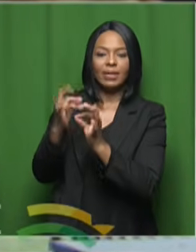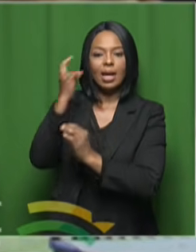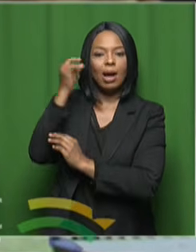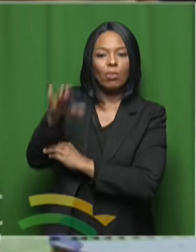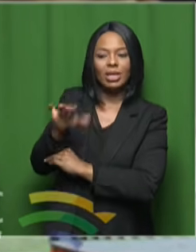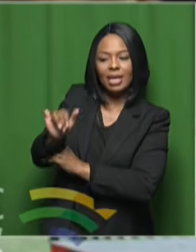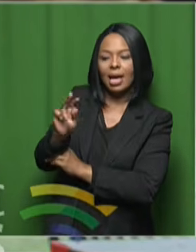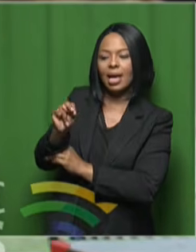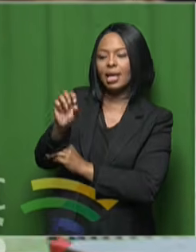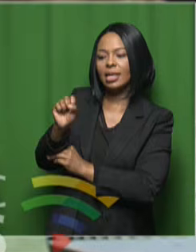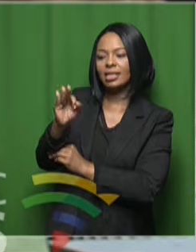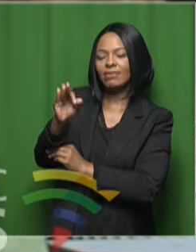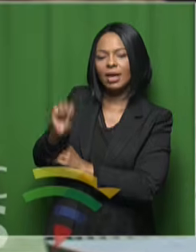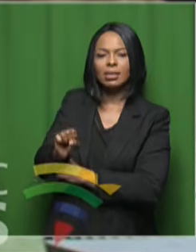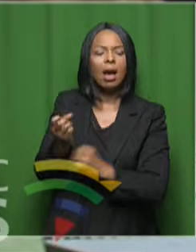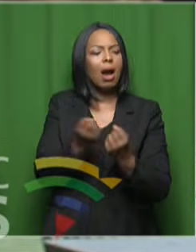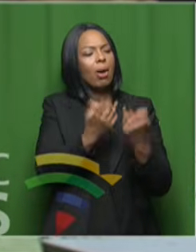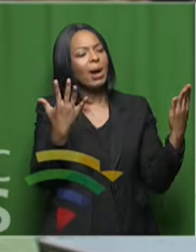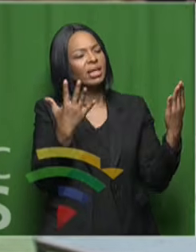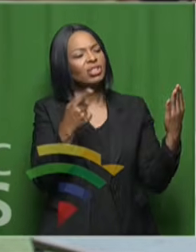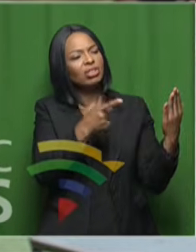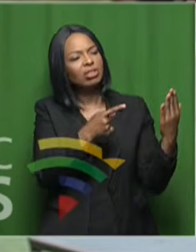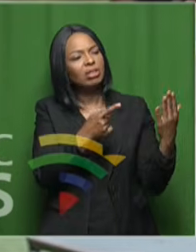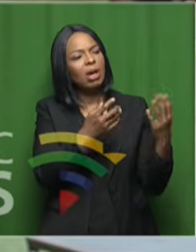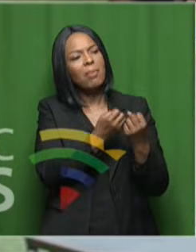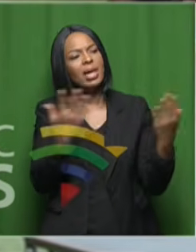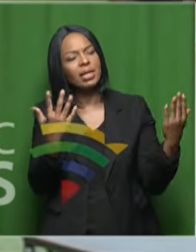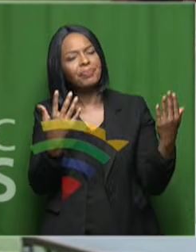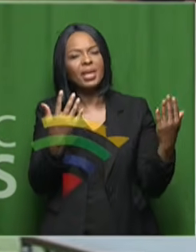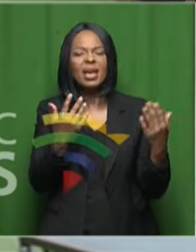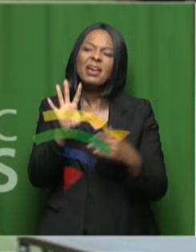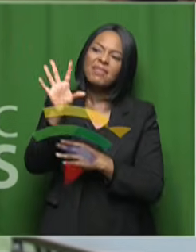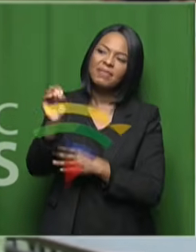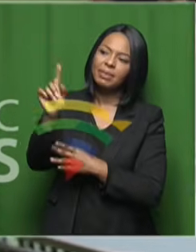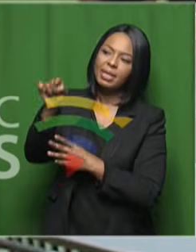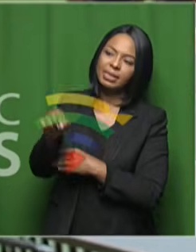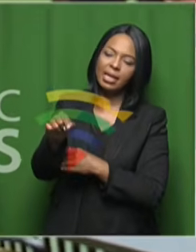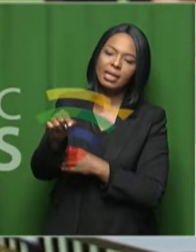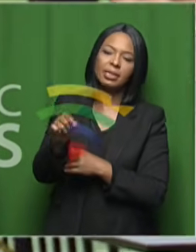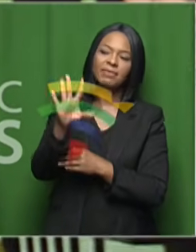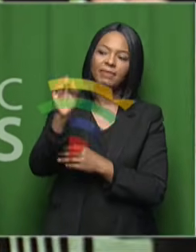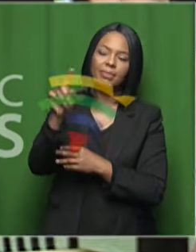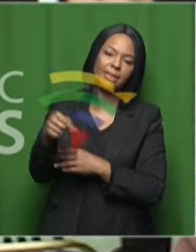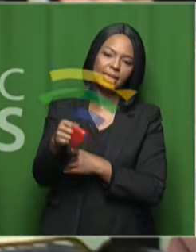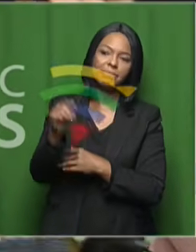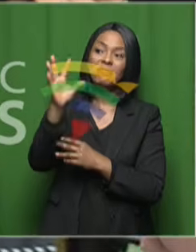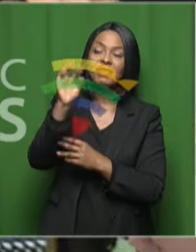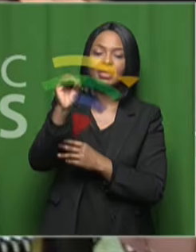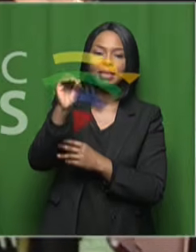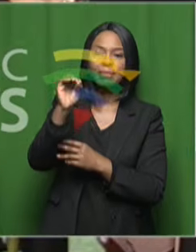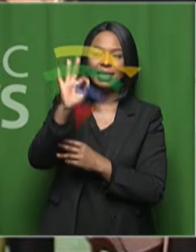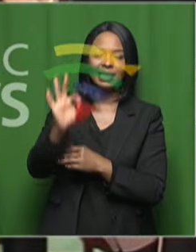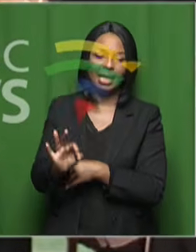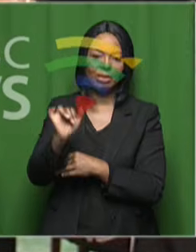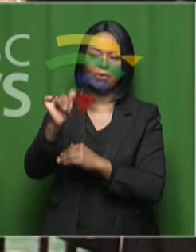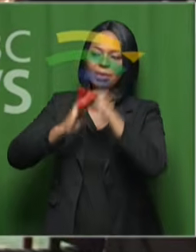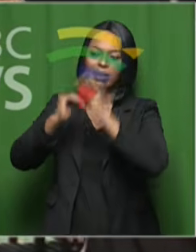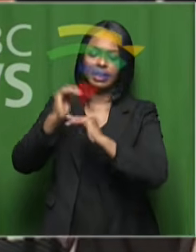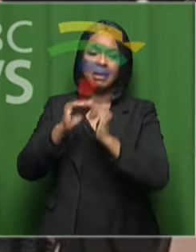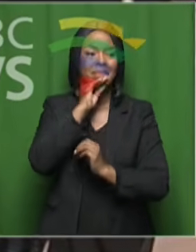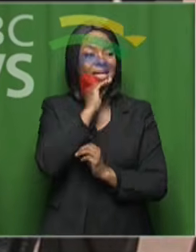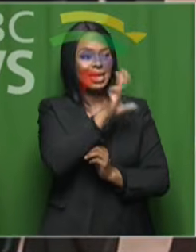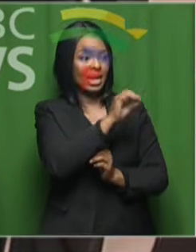about? Well, it's around, maybe I would say 50% of the building. About 50%. There's about 900, approximately 900